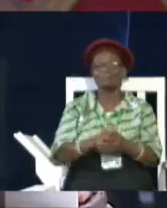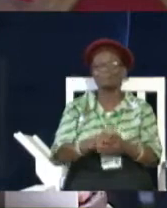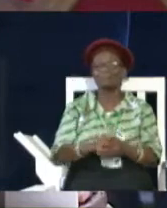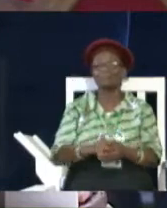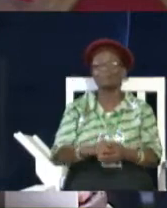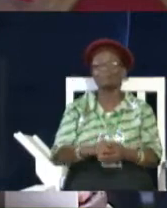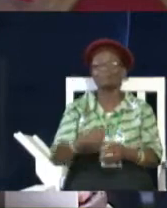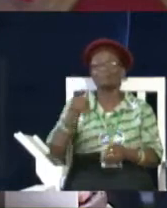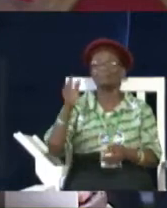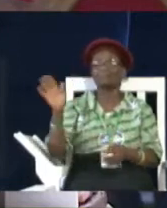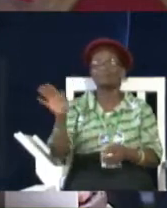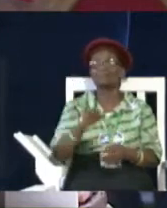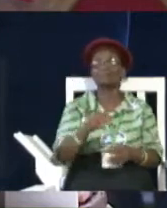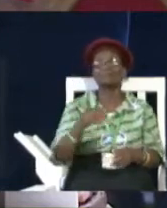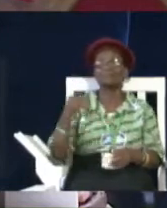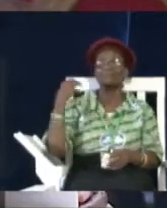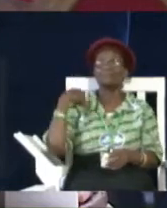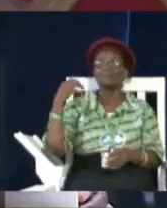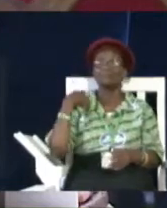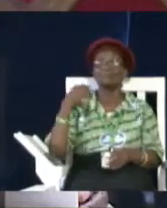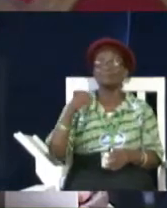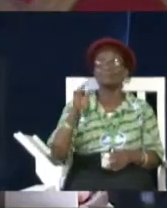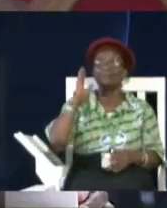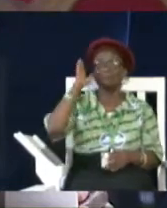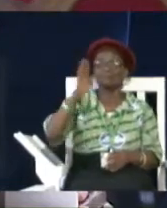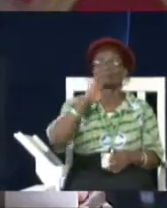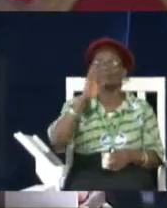your master is going to be taken away today. He said, I know.